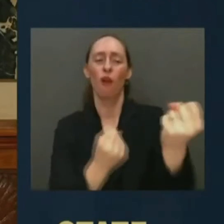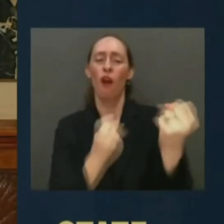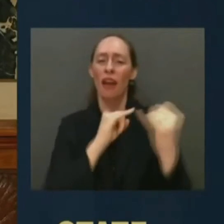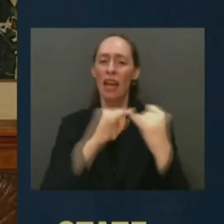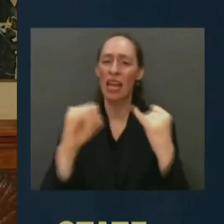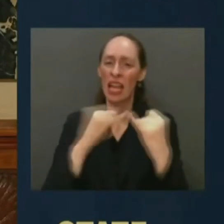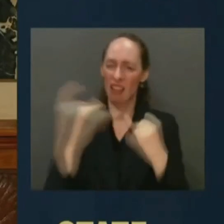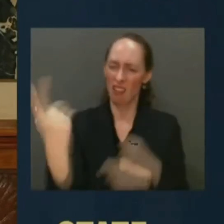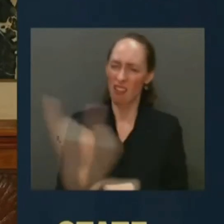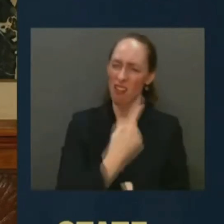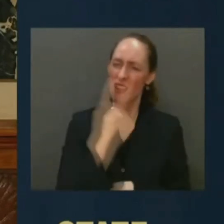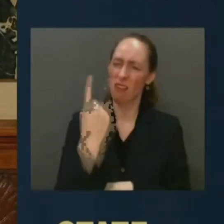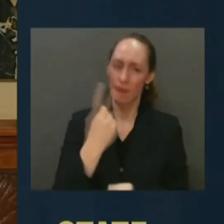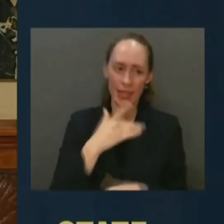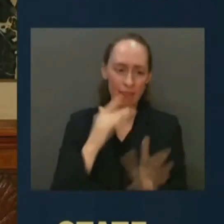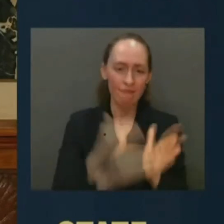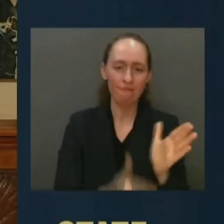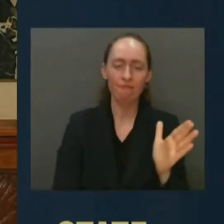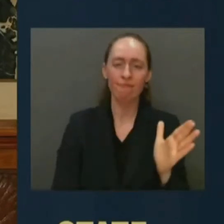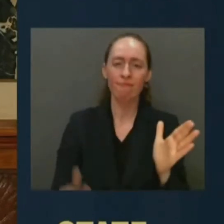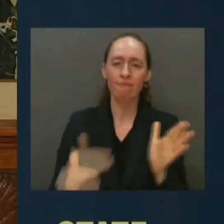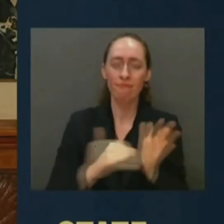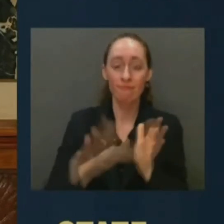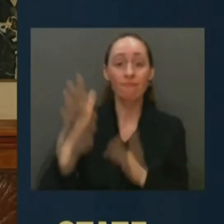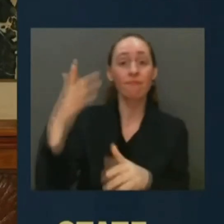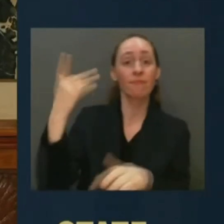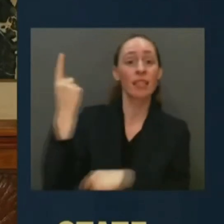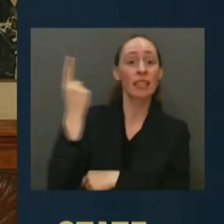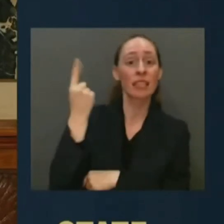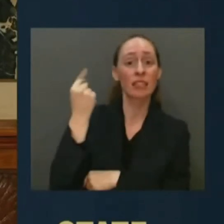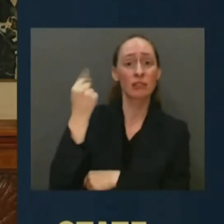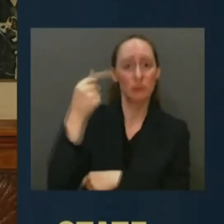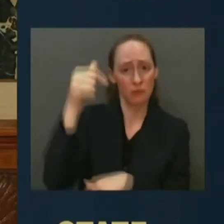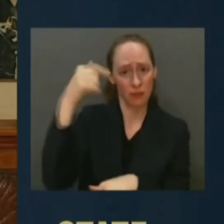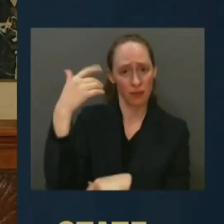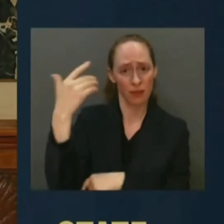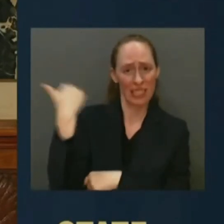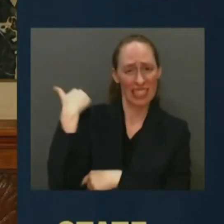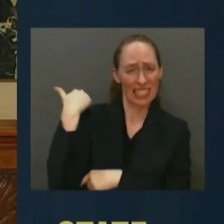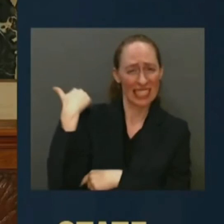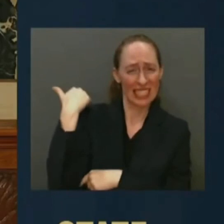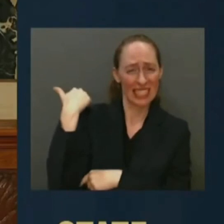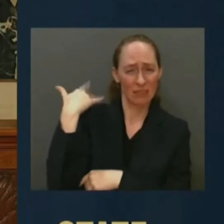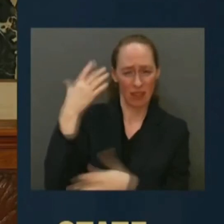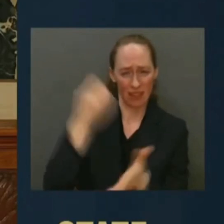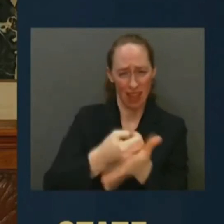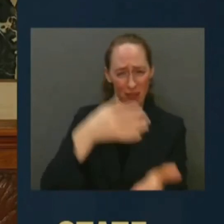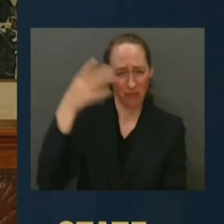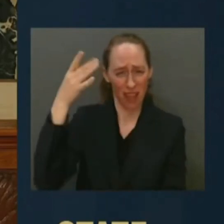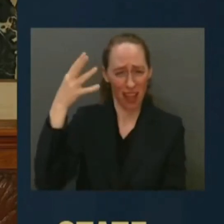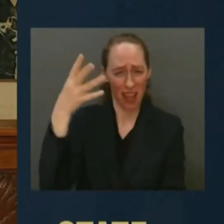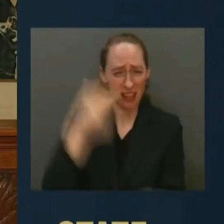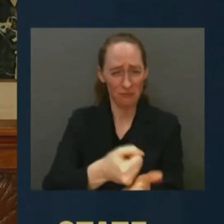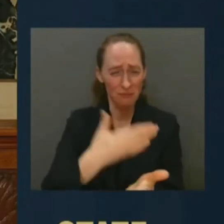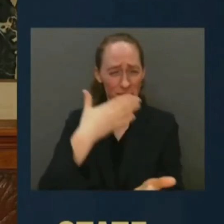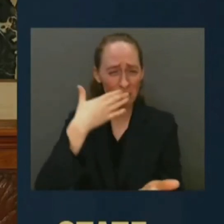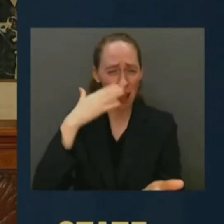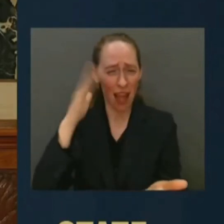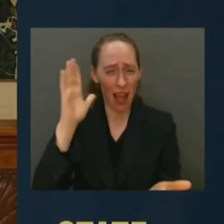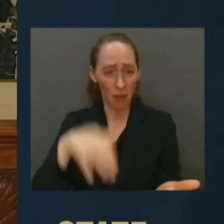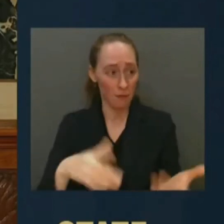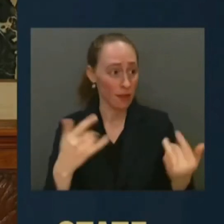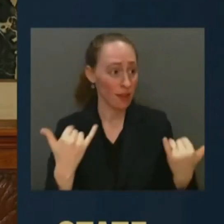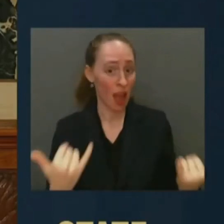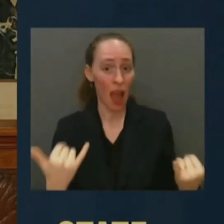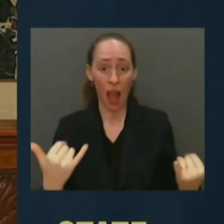I stand here tonight after we've created, with the help of many people in this room, 12 million new jobs. More jobs created in 2